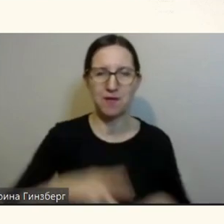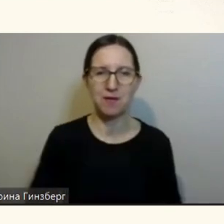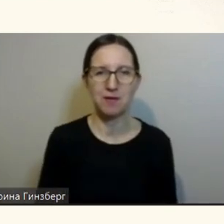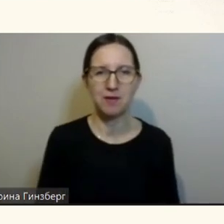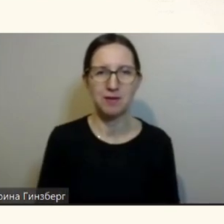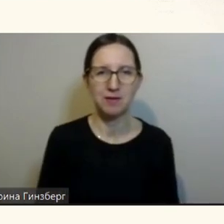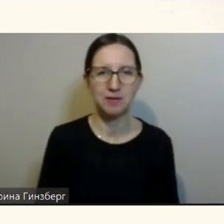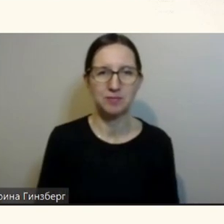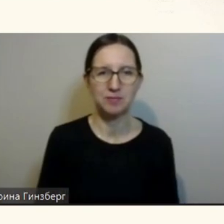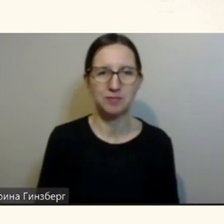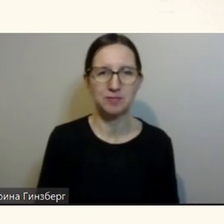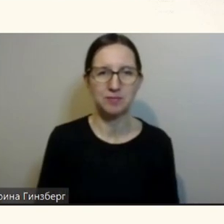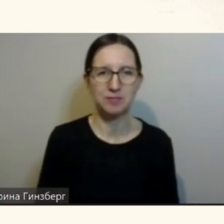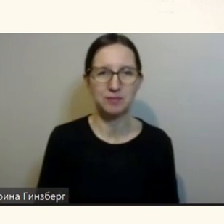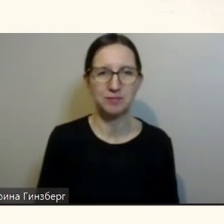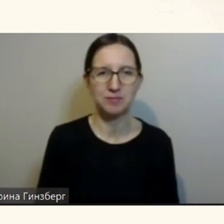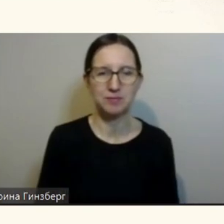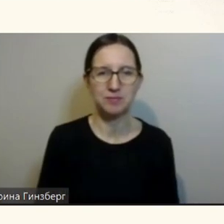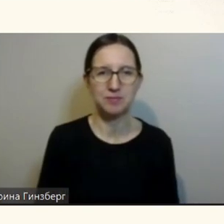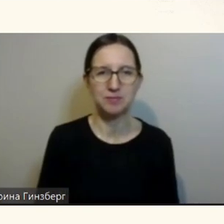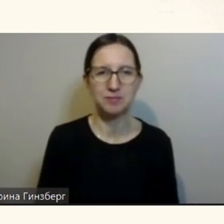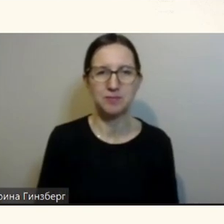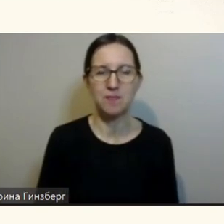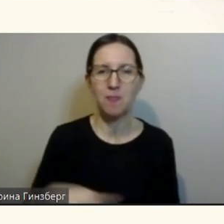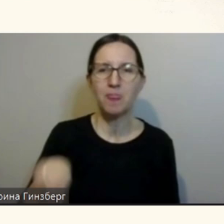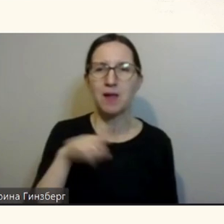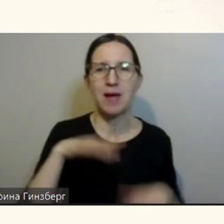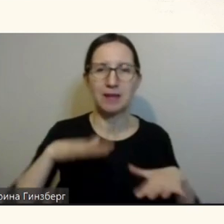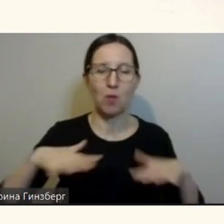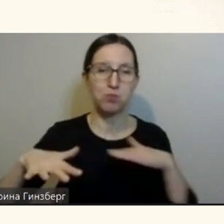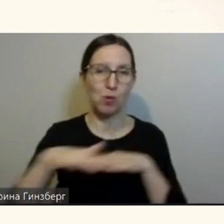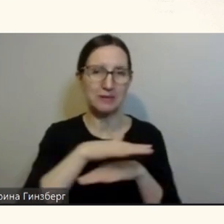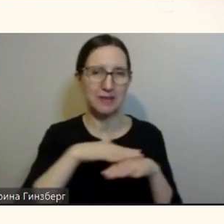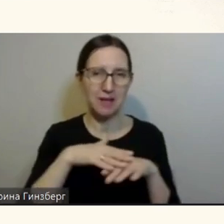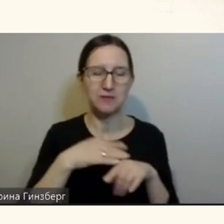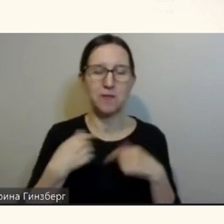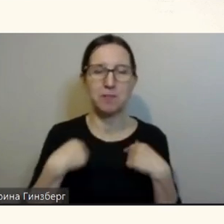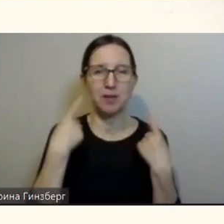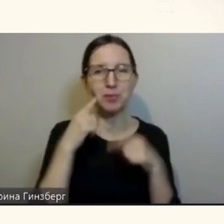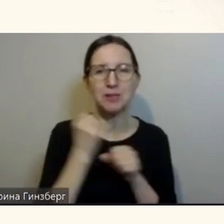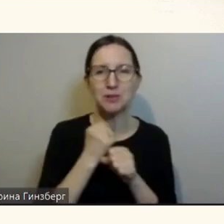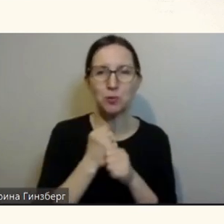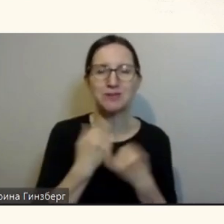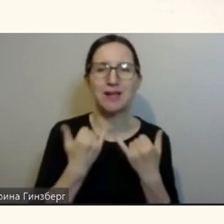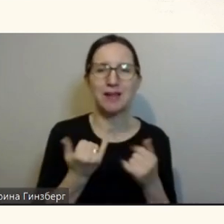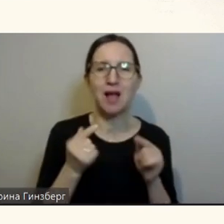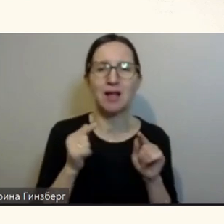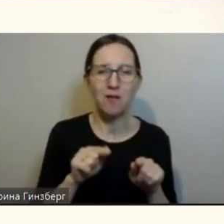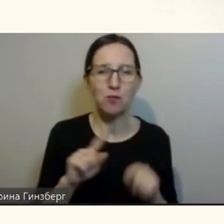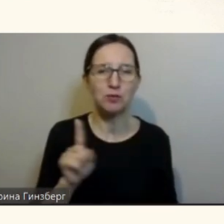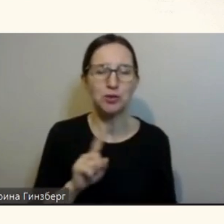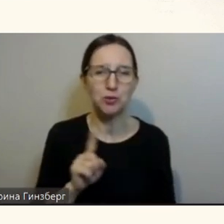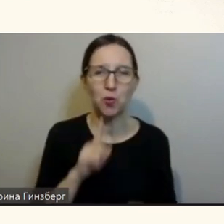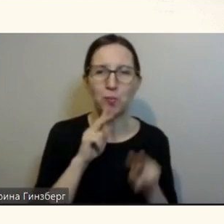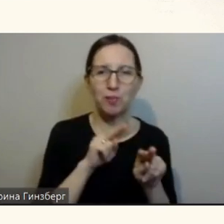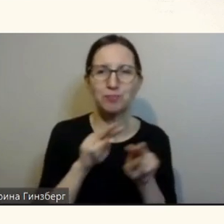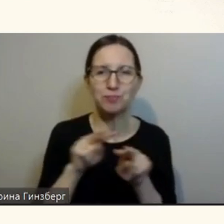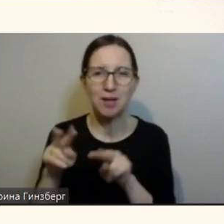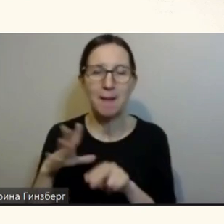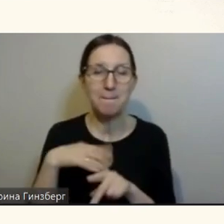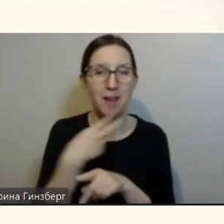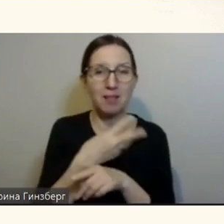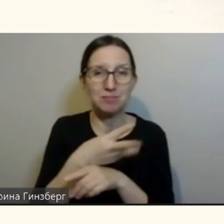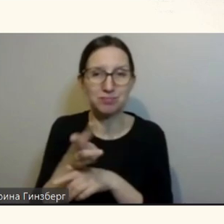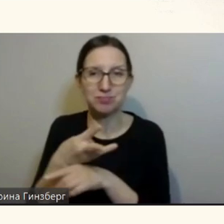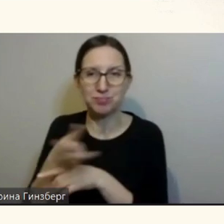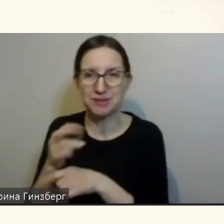this is a space that we had created for viewing what was being recorded, because we had to really see very